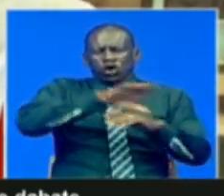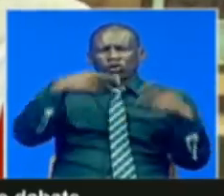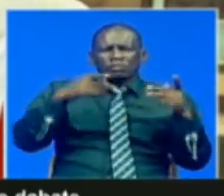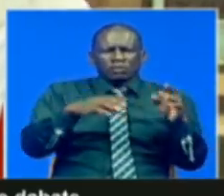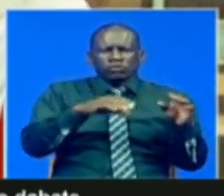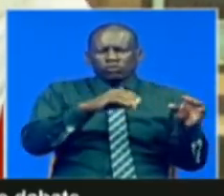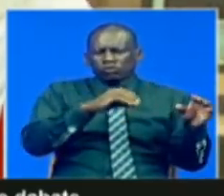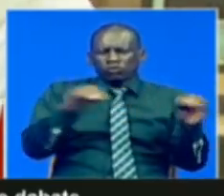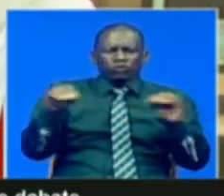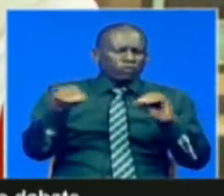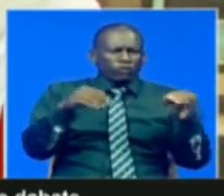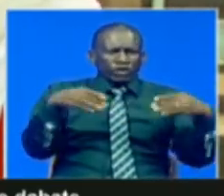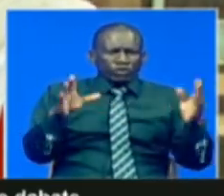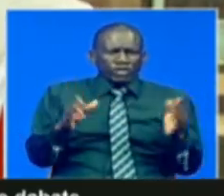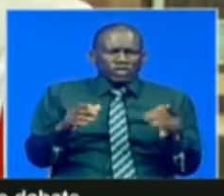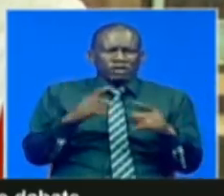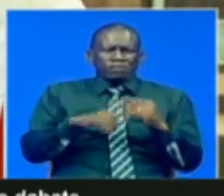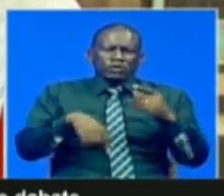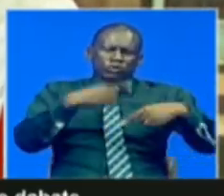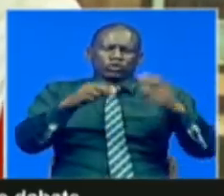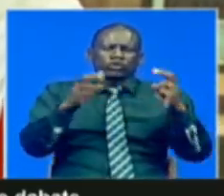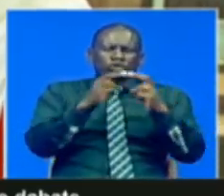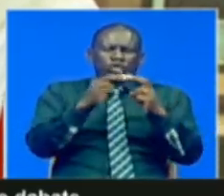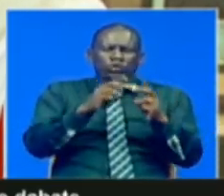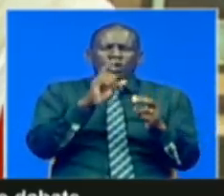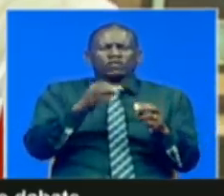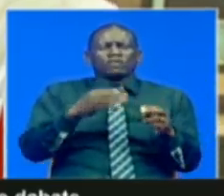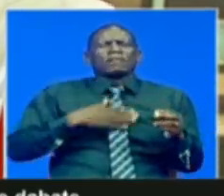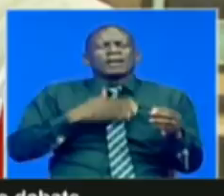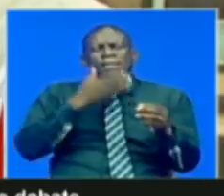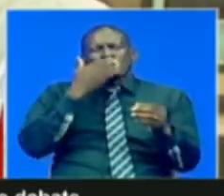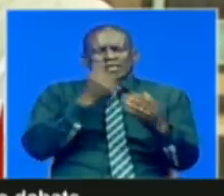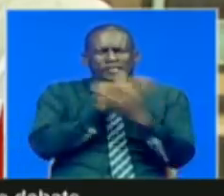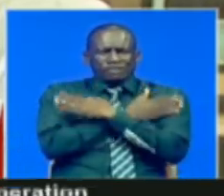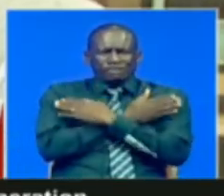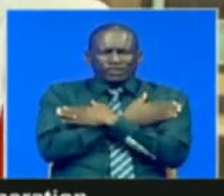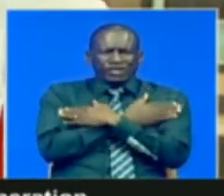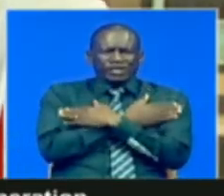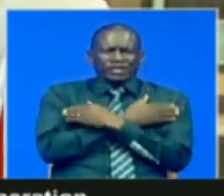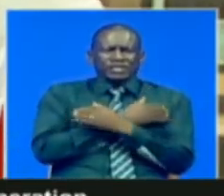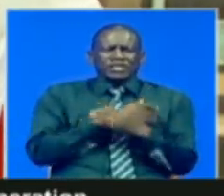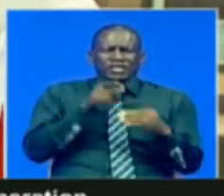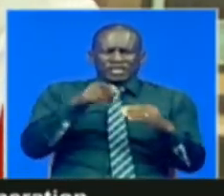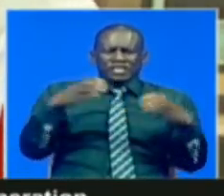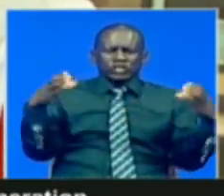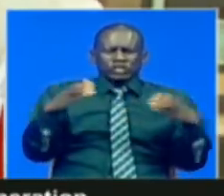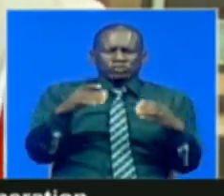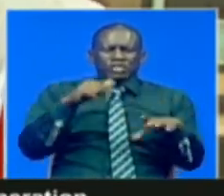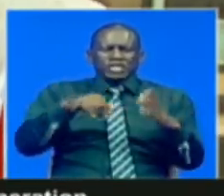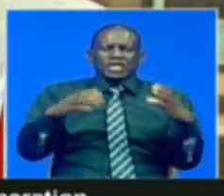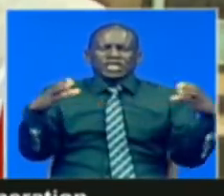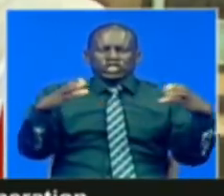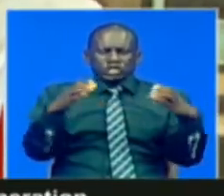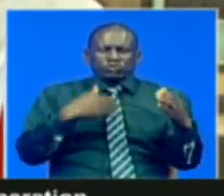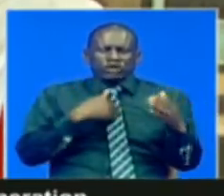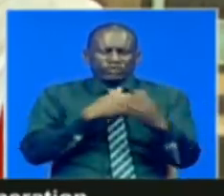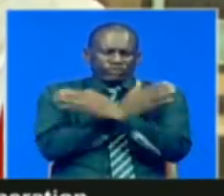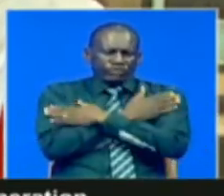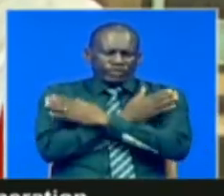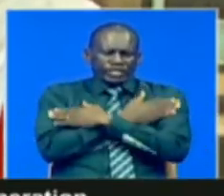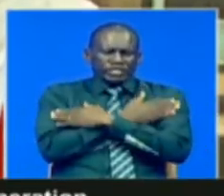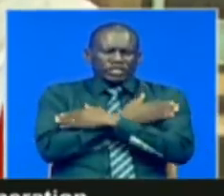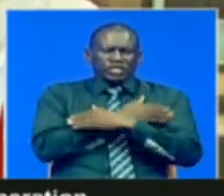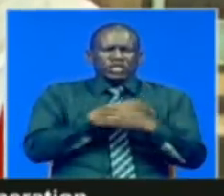we kept that close contact because he was one of my best friends in that team. Yeah? You know, in a team you'll have friends, you'll have teammates, but